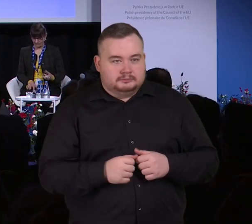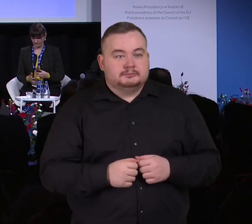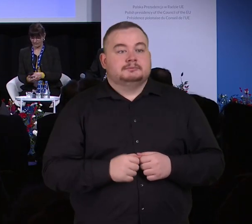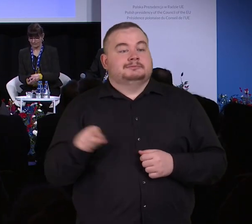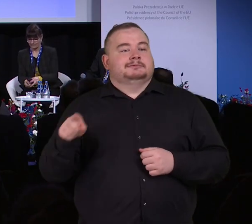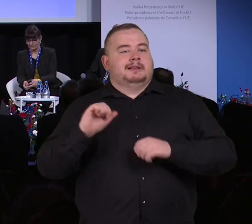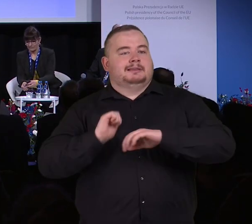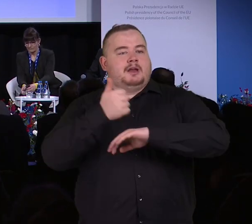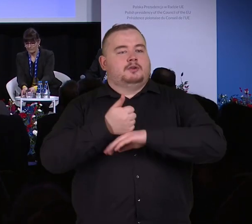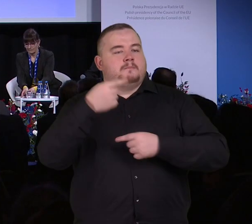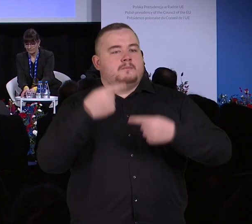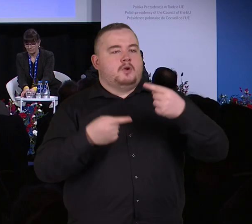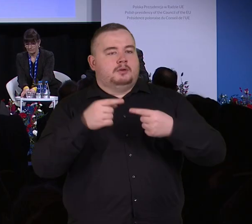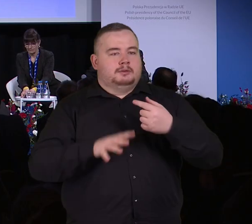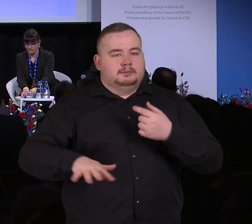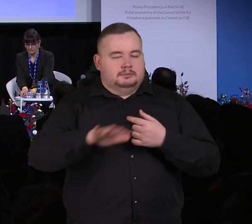Portugal.